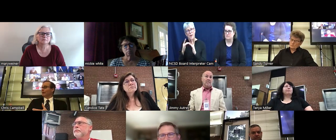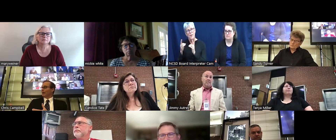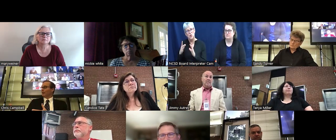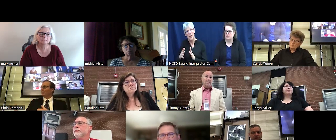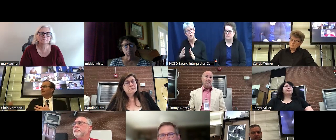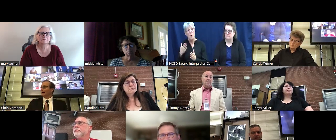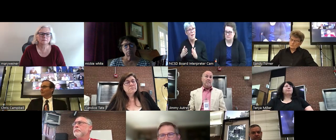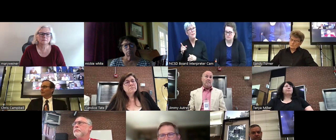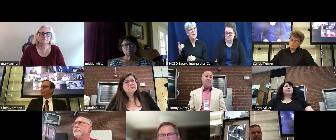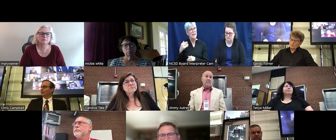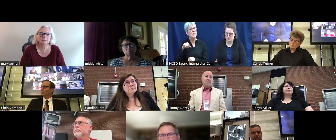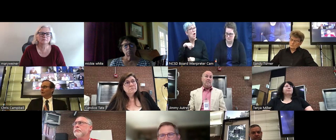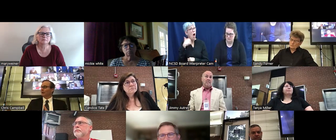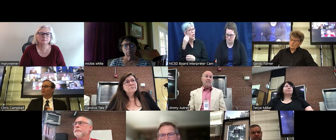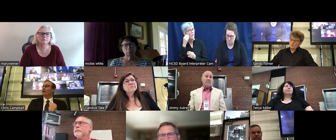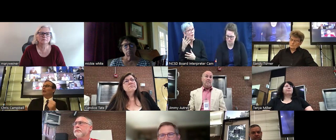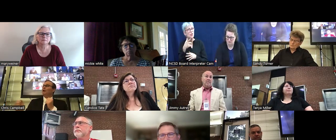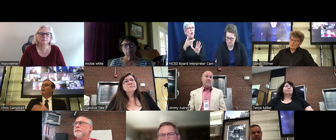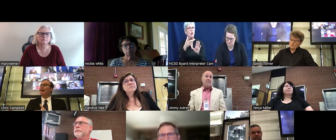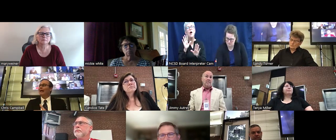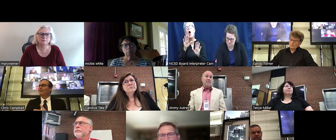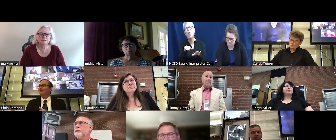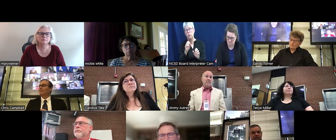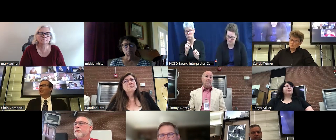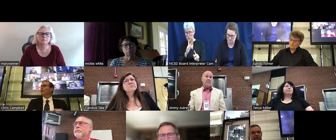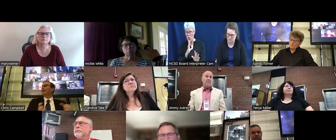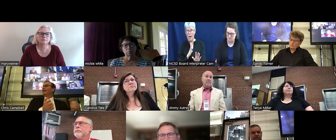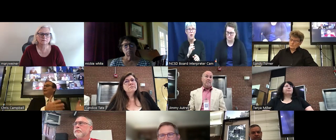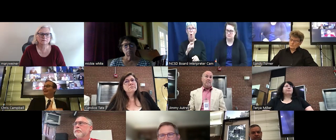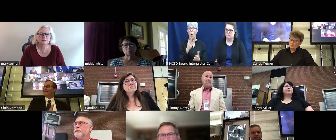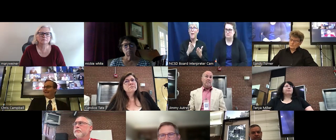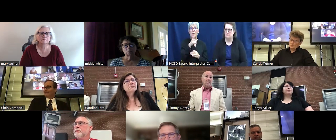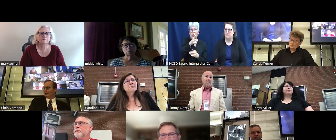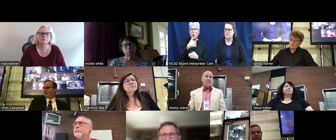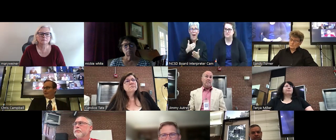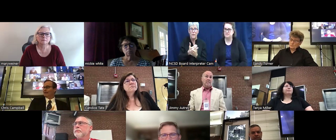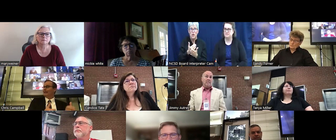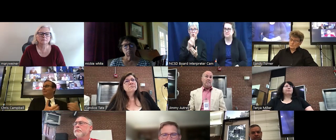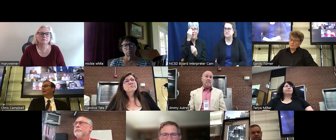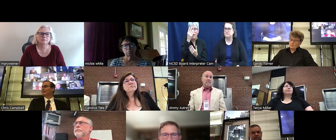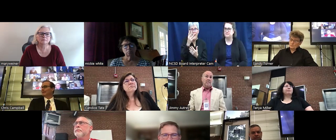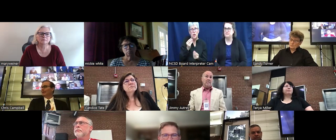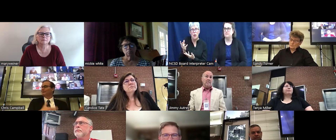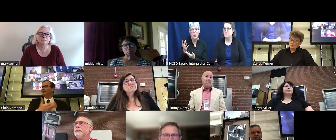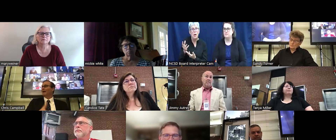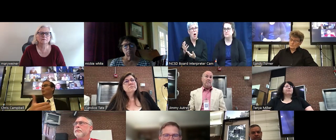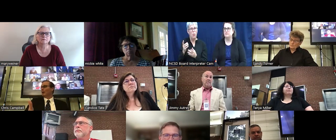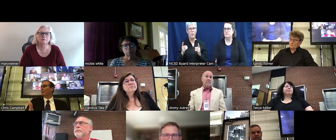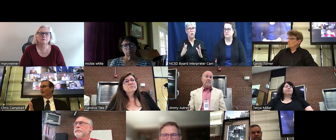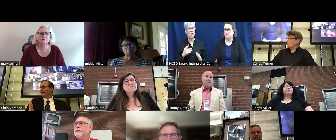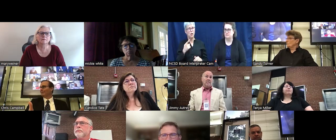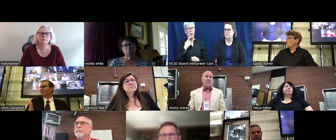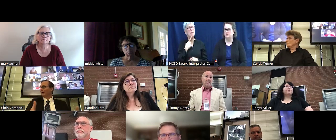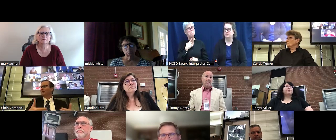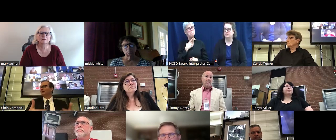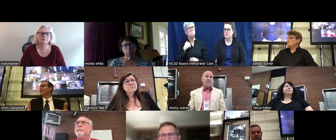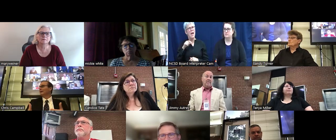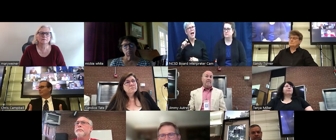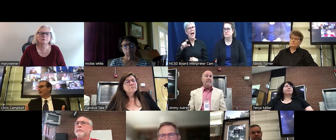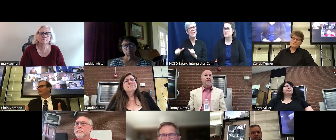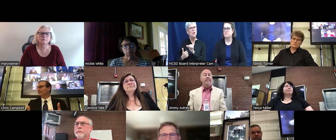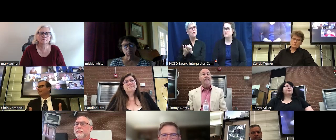didn't know that satisfies your concerns. You may have information that he didn't know, and he may decide to follow up on that